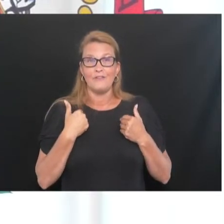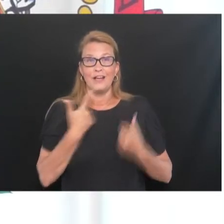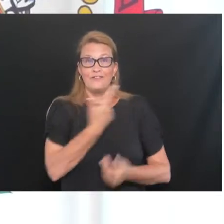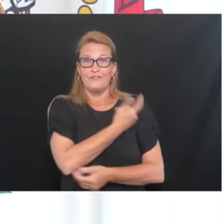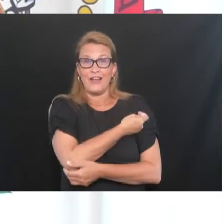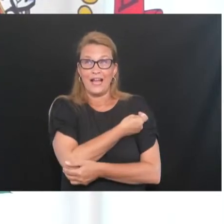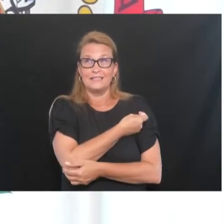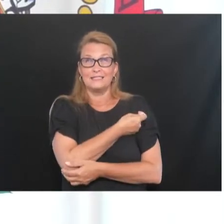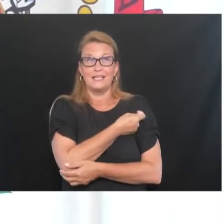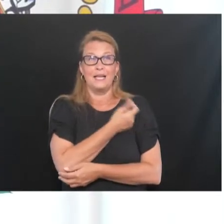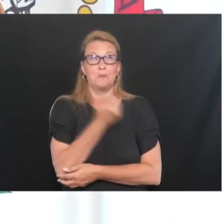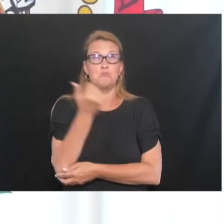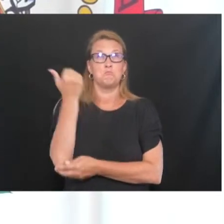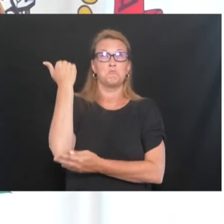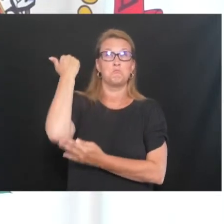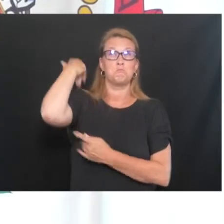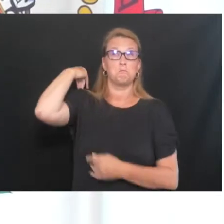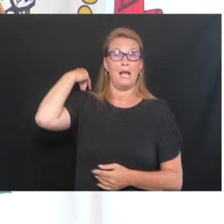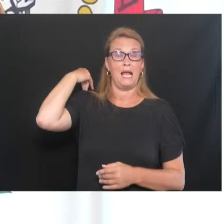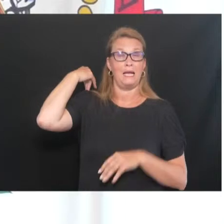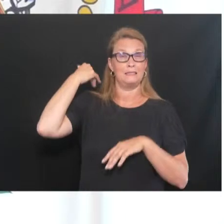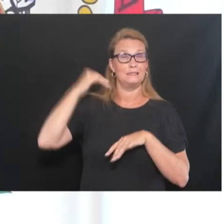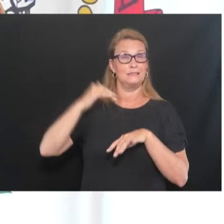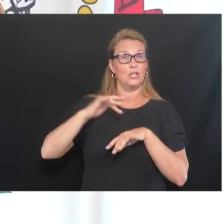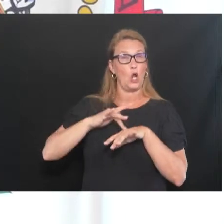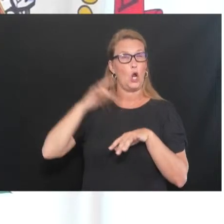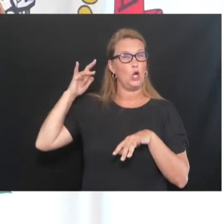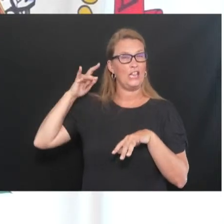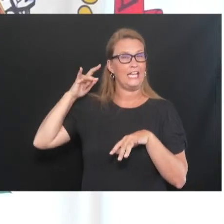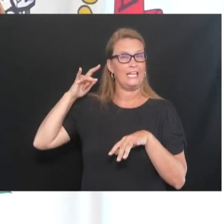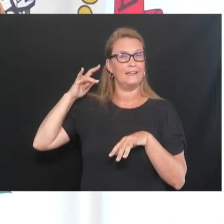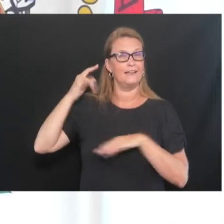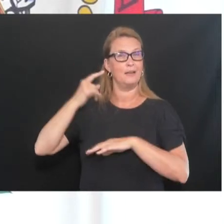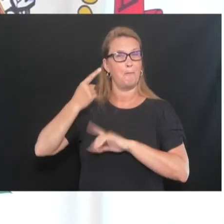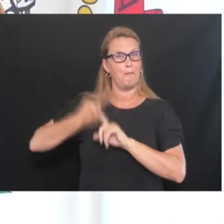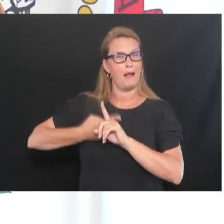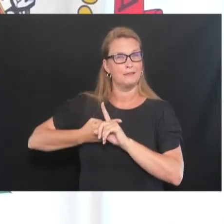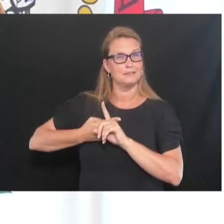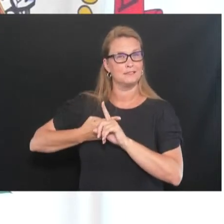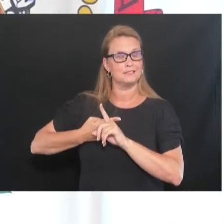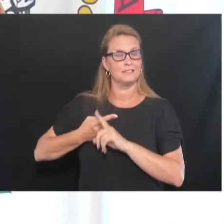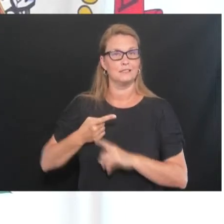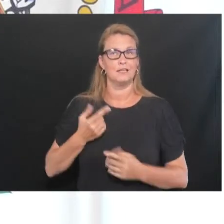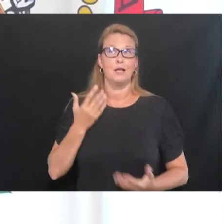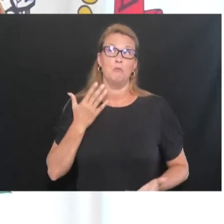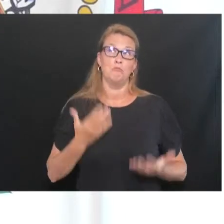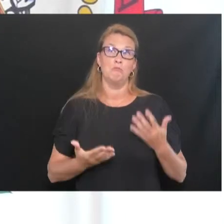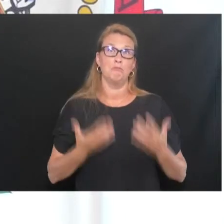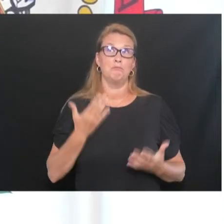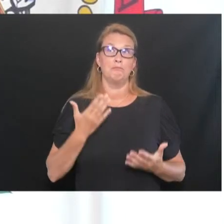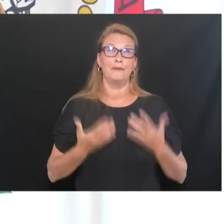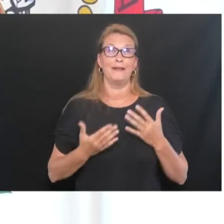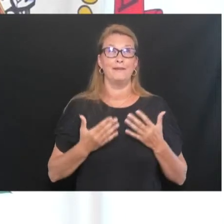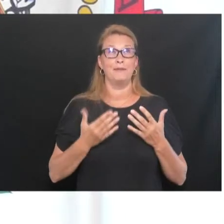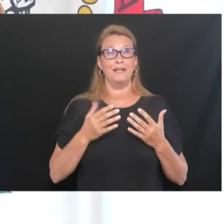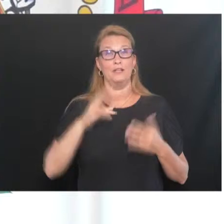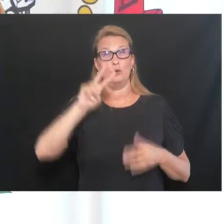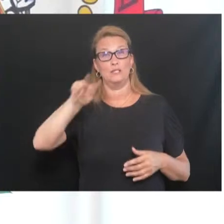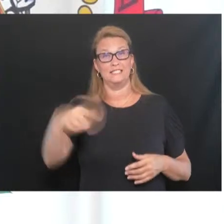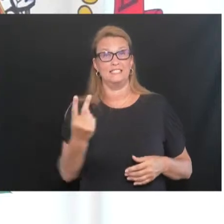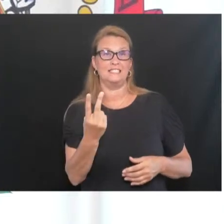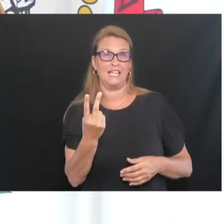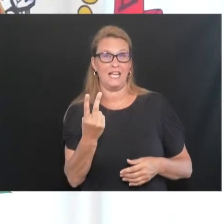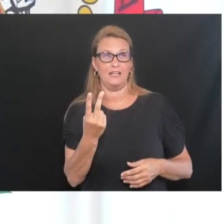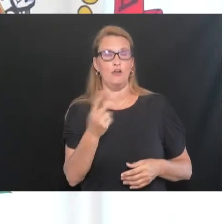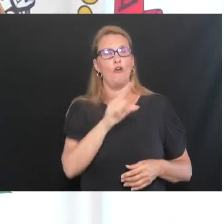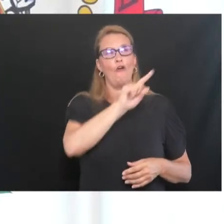the earliest dates, and meaning that your vaccine that you had the second dose, or